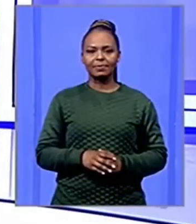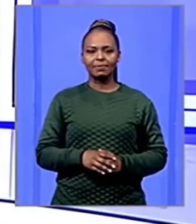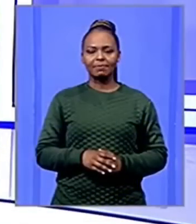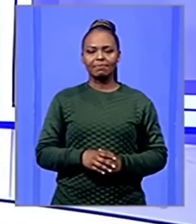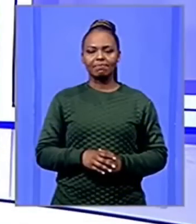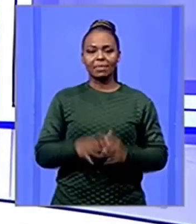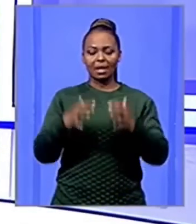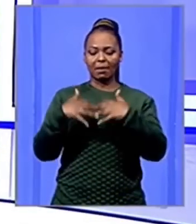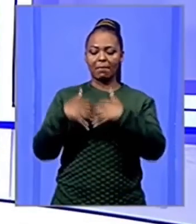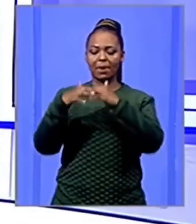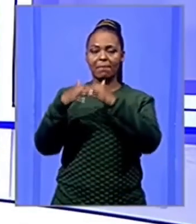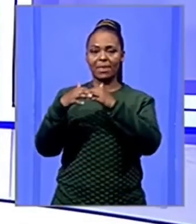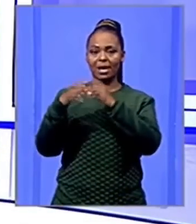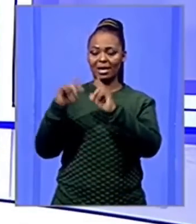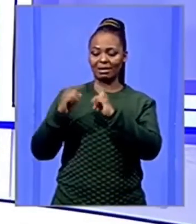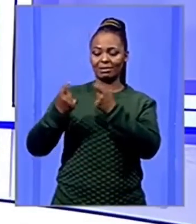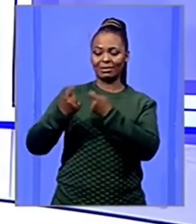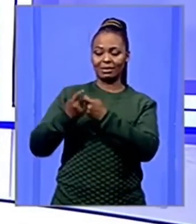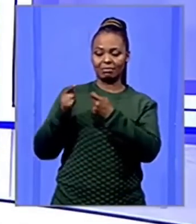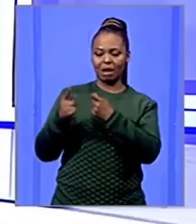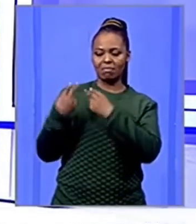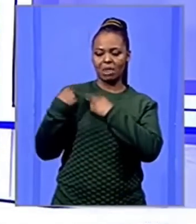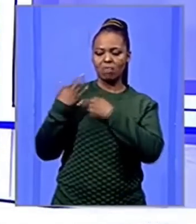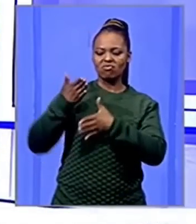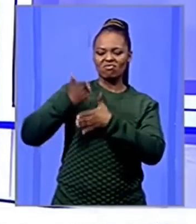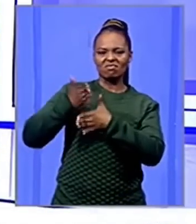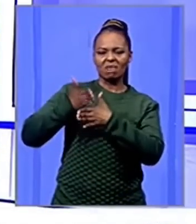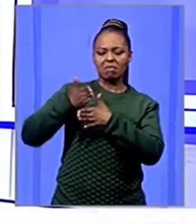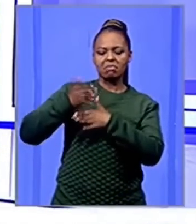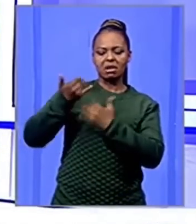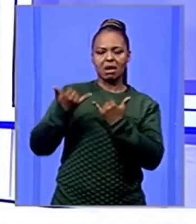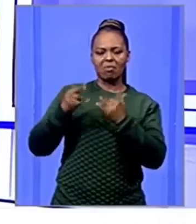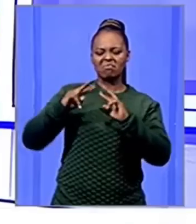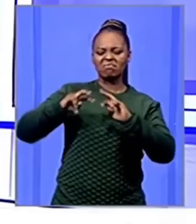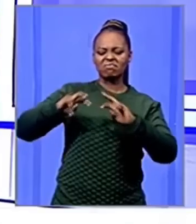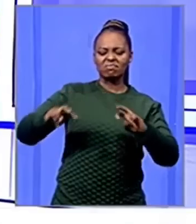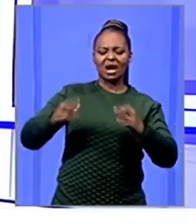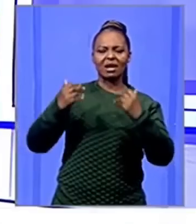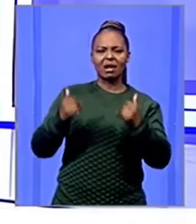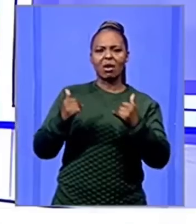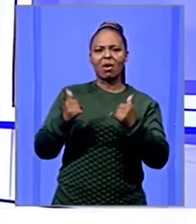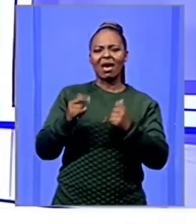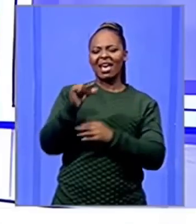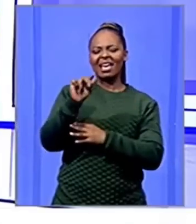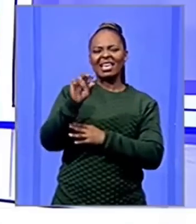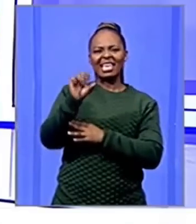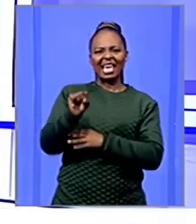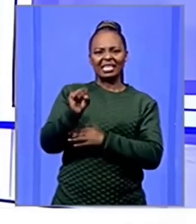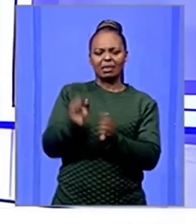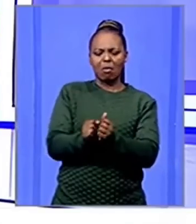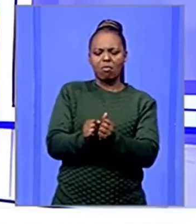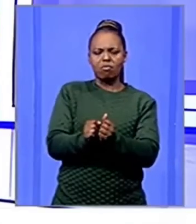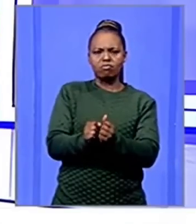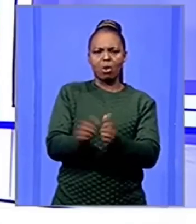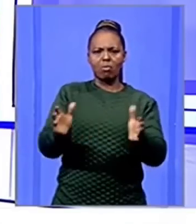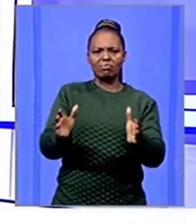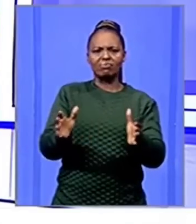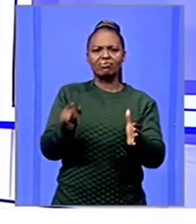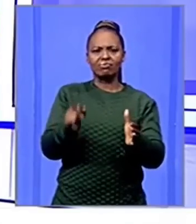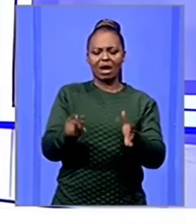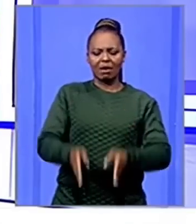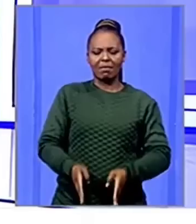Go tlhomilwe setlhopha sa tiro go batlisa sebako sa seo go belaelwang e le go thunya ga gase maabane maitsiboa mo mmileng wa Lilian Ngoyi